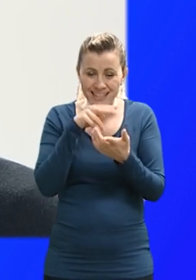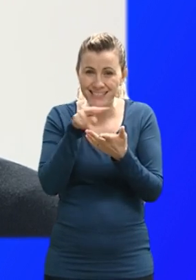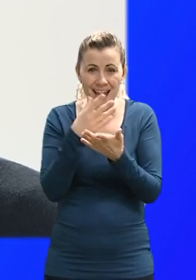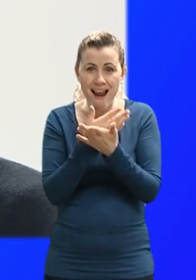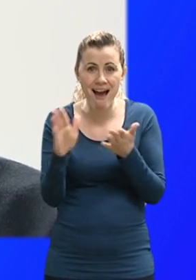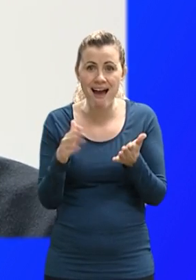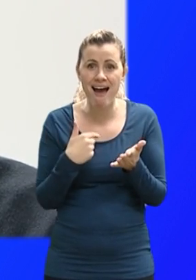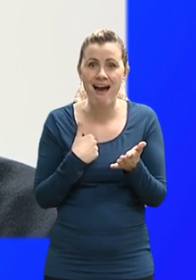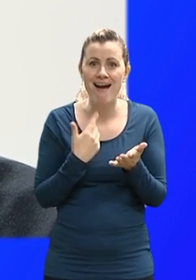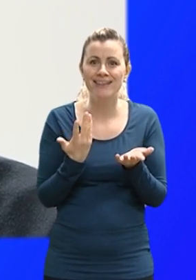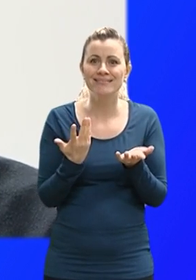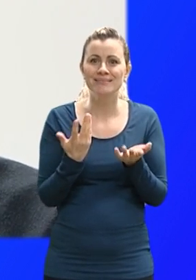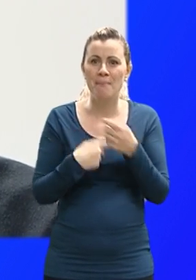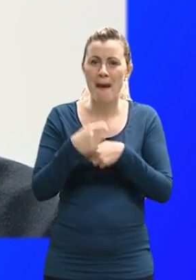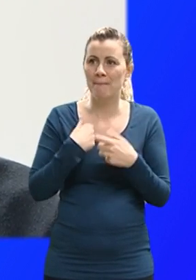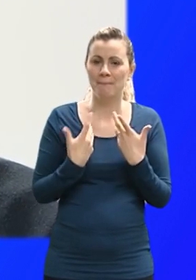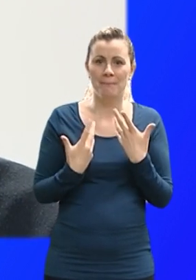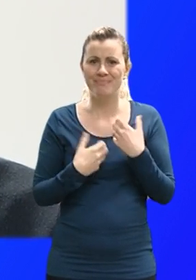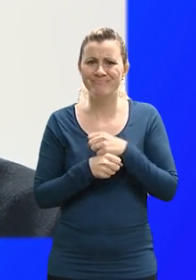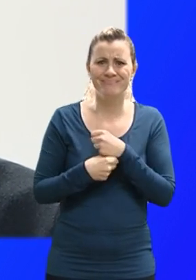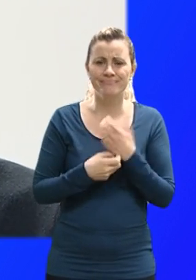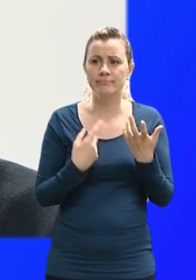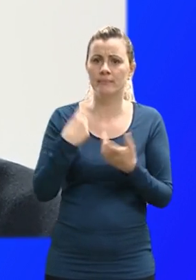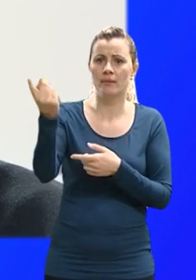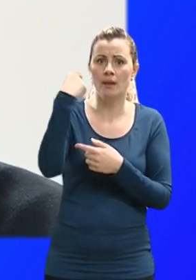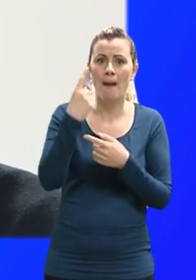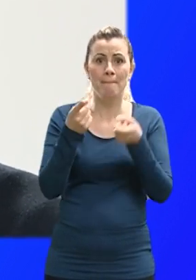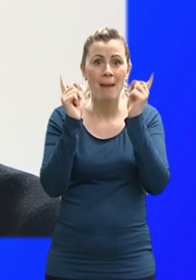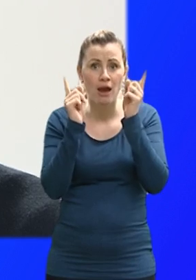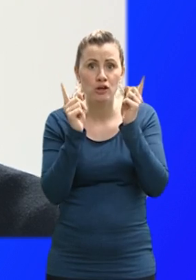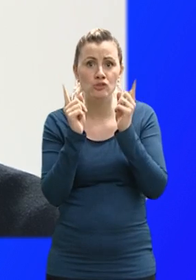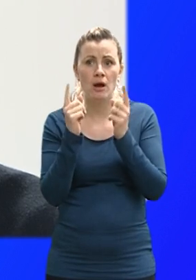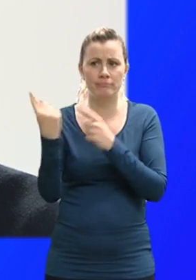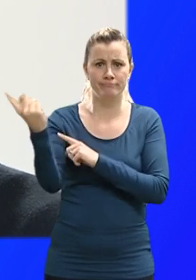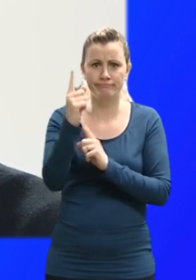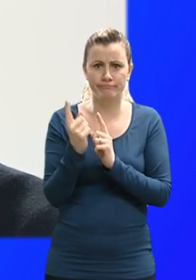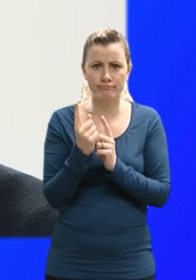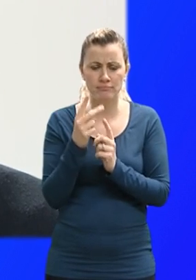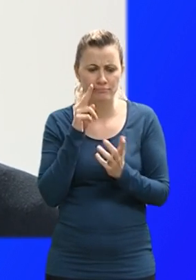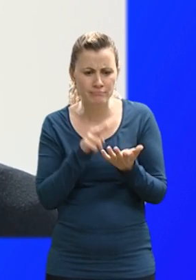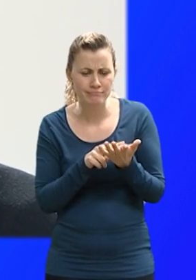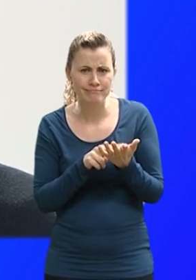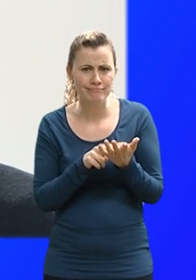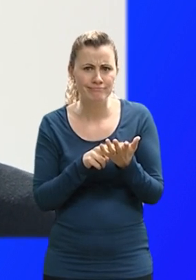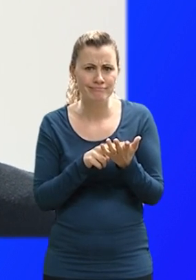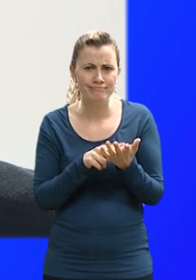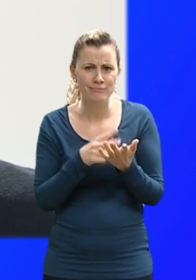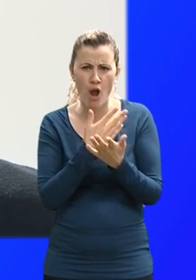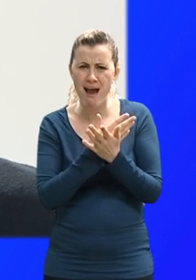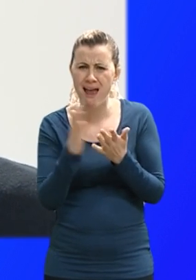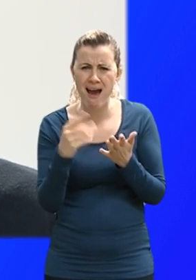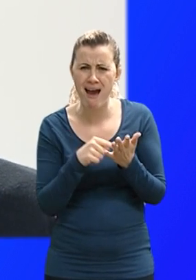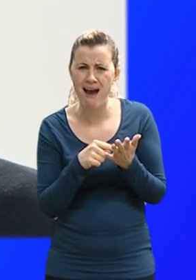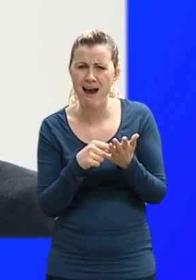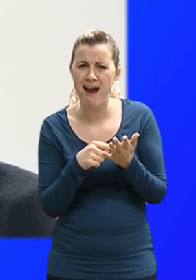but I've already going to sign on receipt eventually. And I've stuck out with my time or two, and they